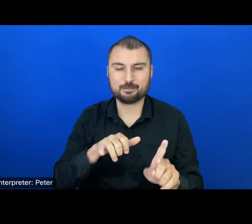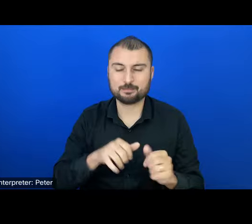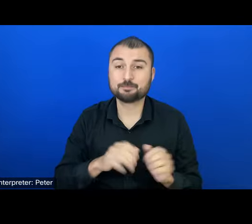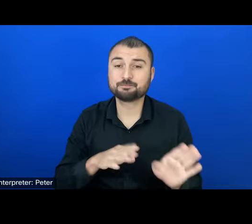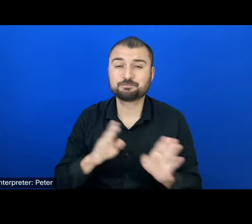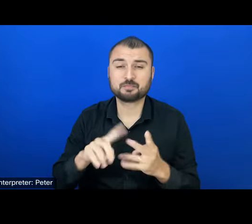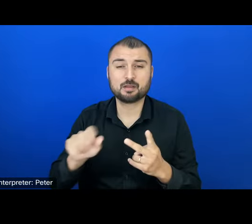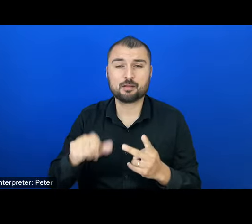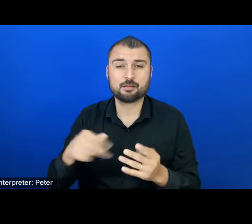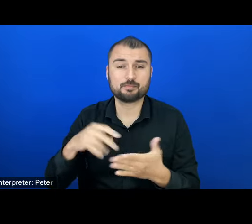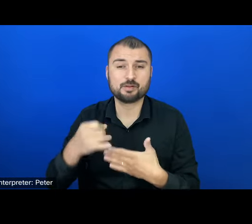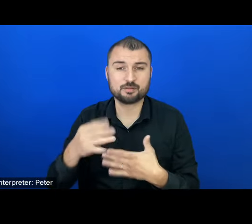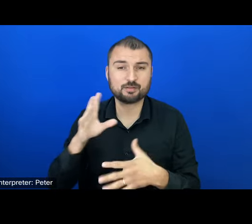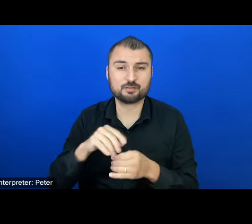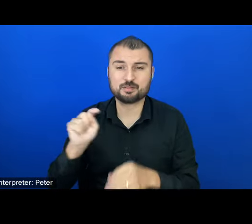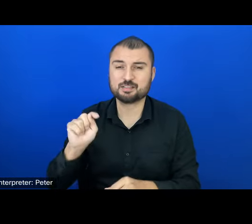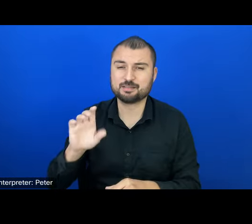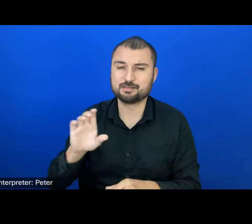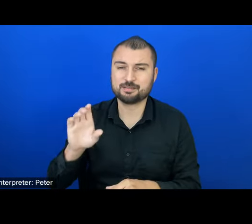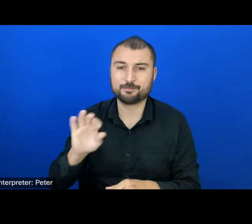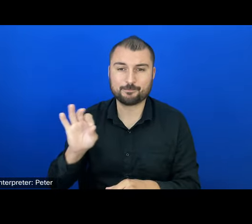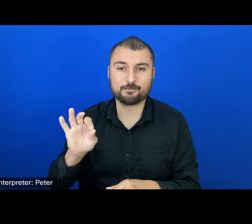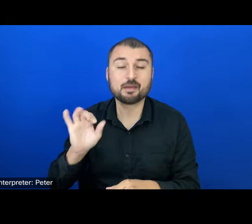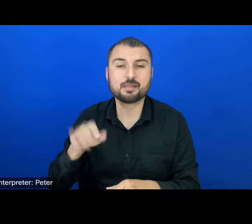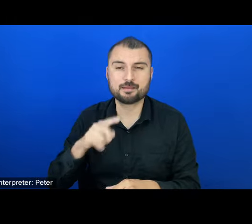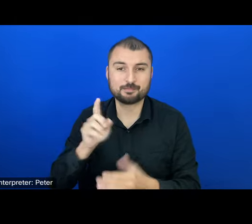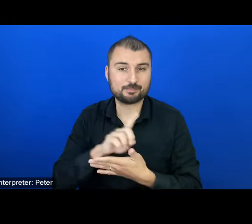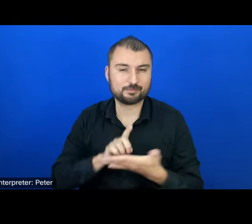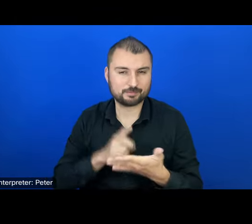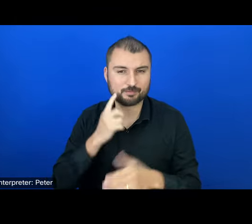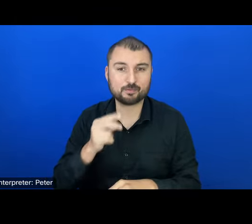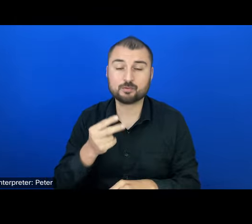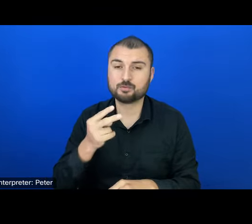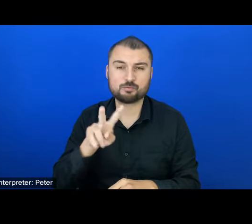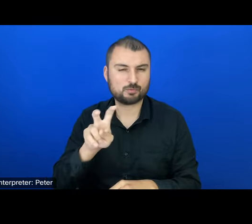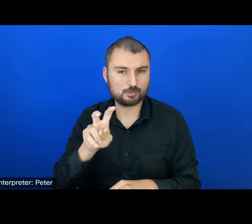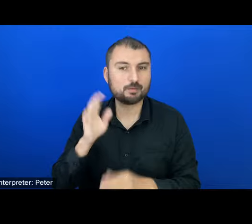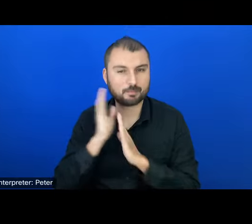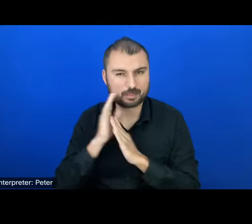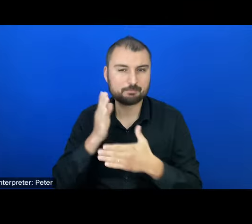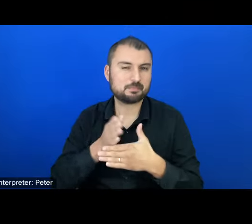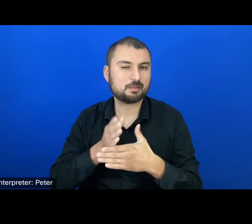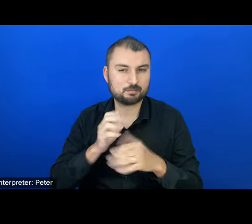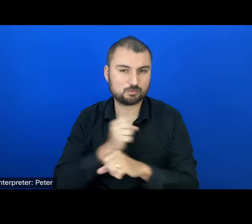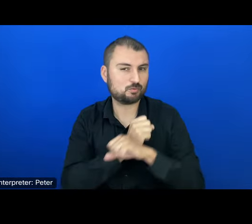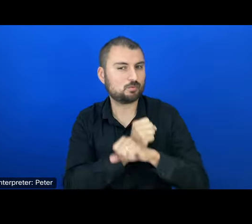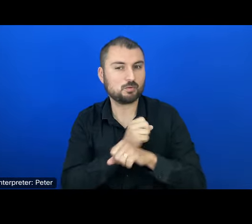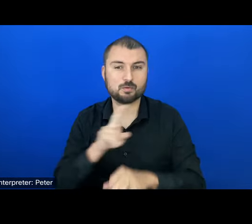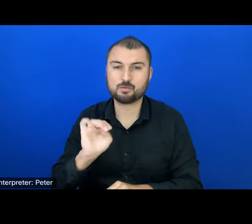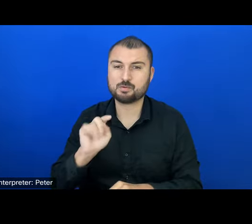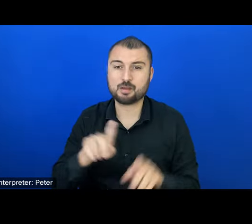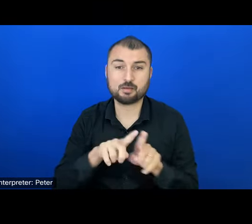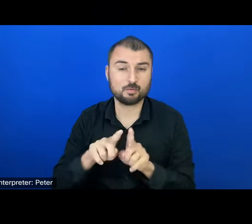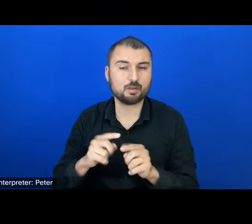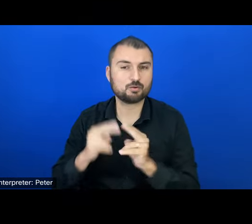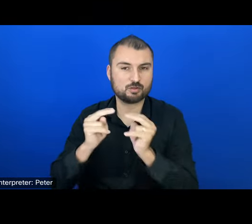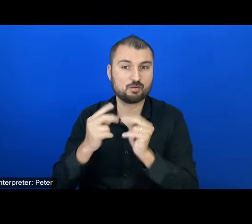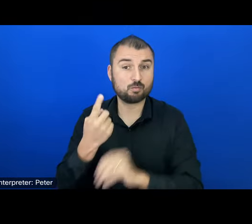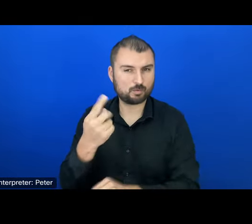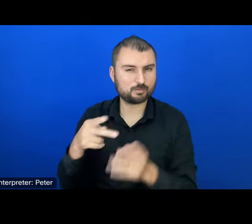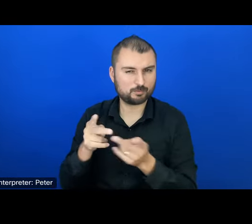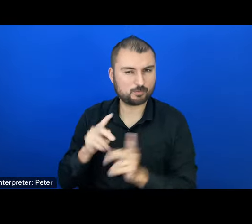The other project we have included for TCF is the design of two 200-bed medium security units and the construction of one of those